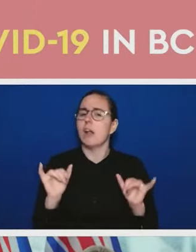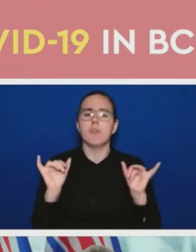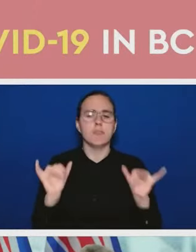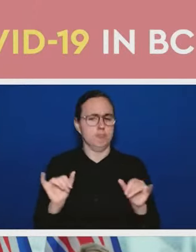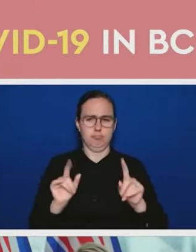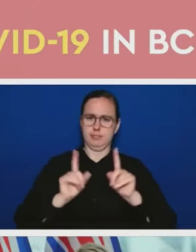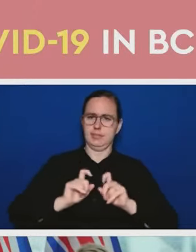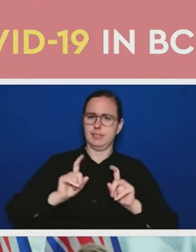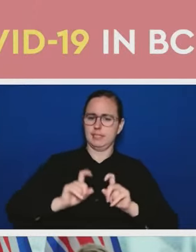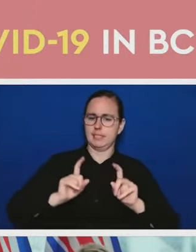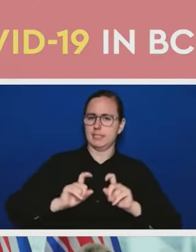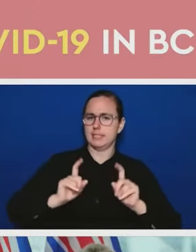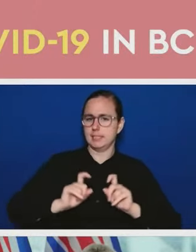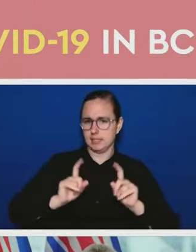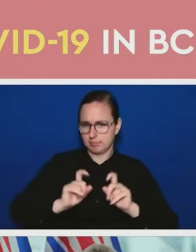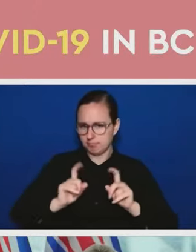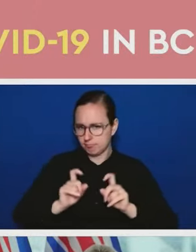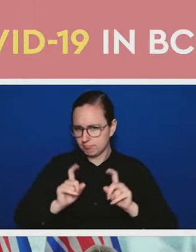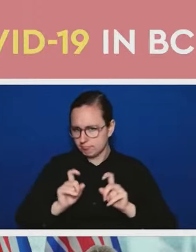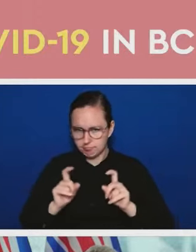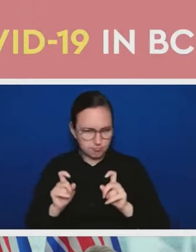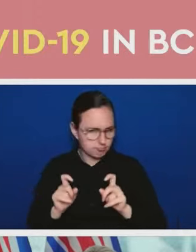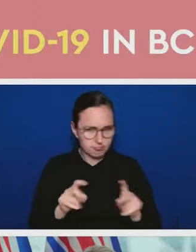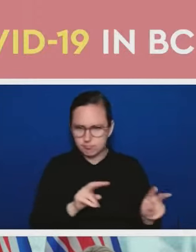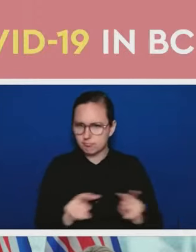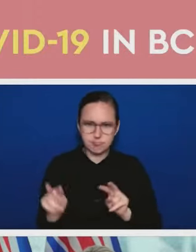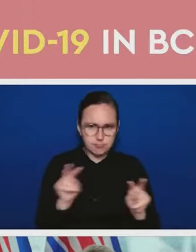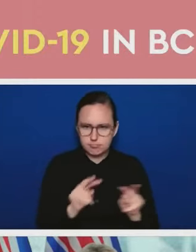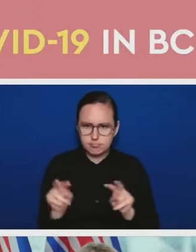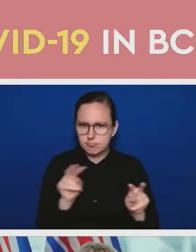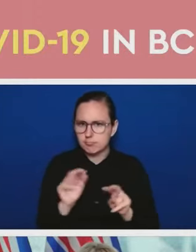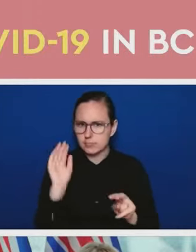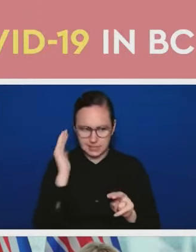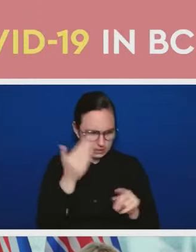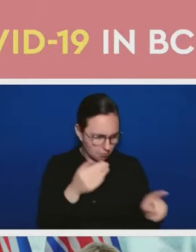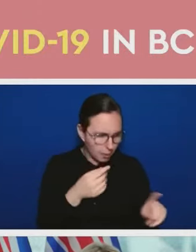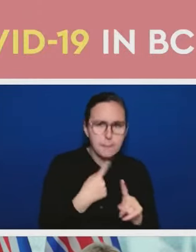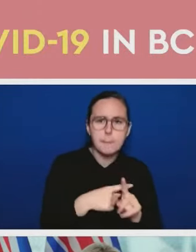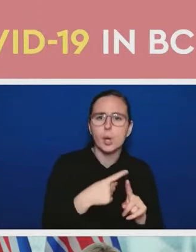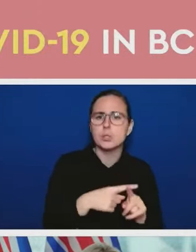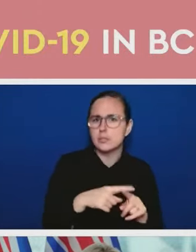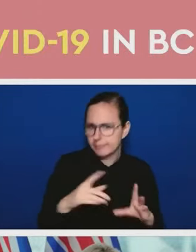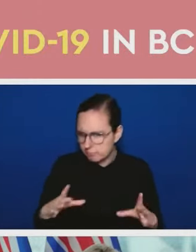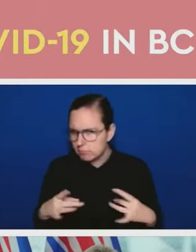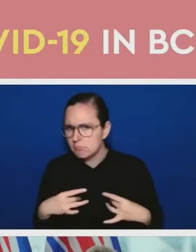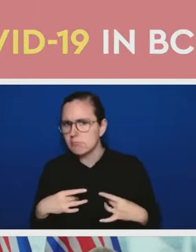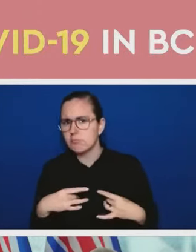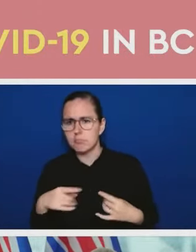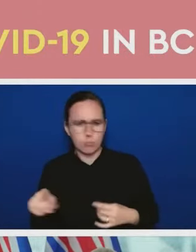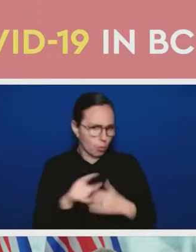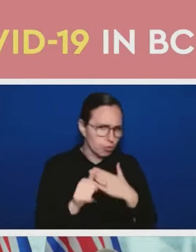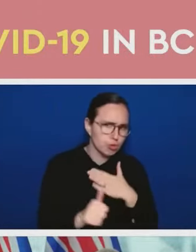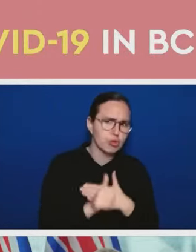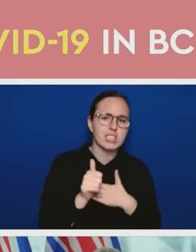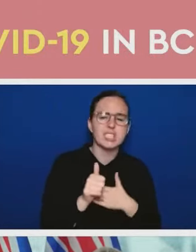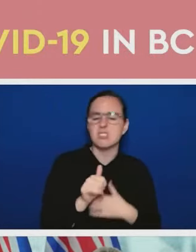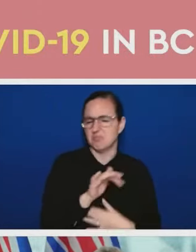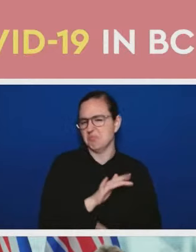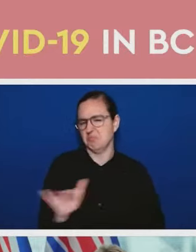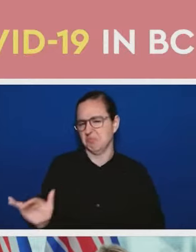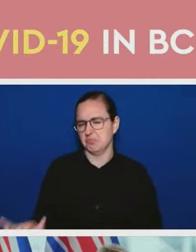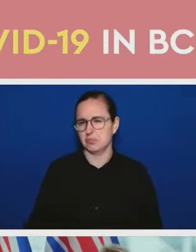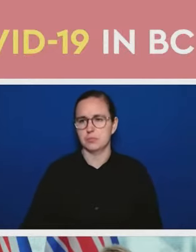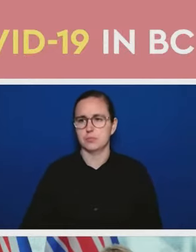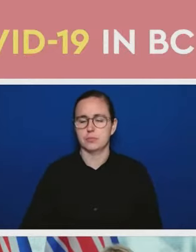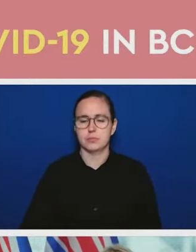positive, and what age group, and who's at risk for more severe illness. I'm going to talk just a minute